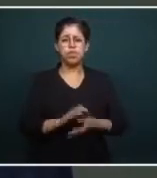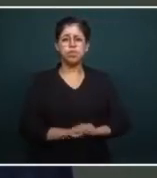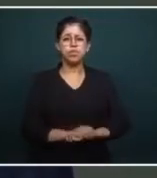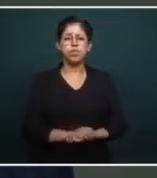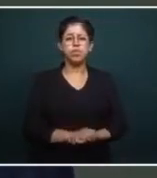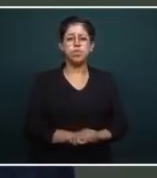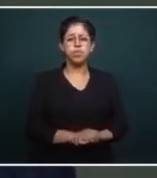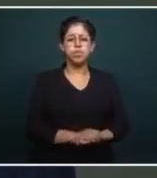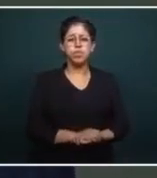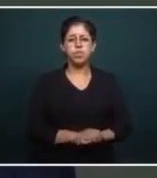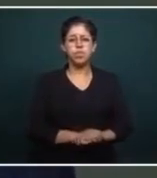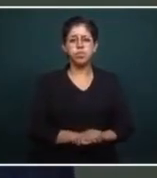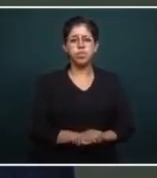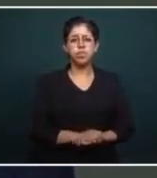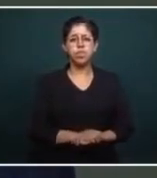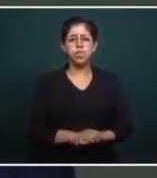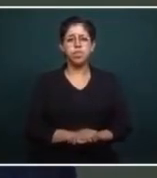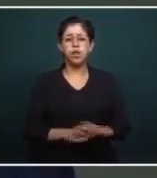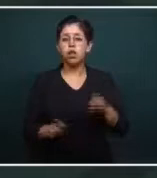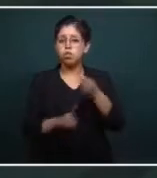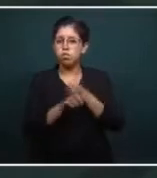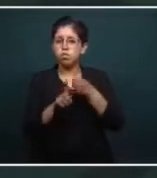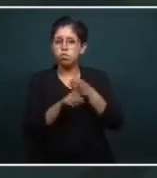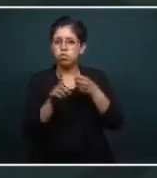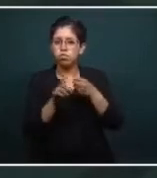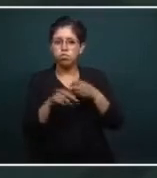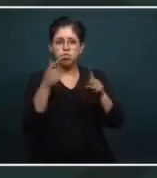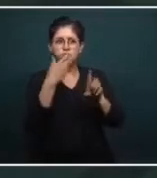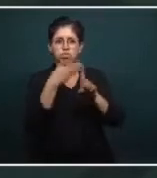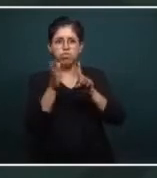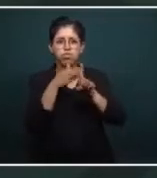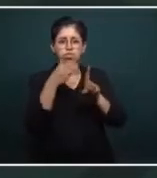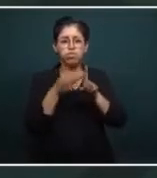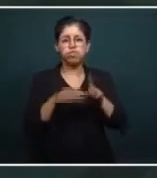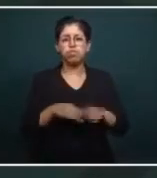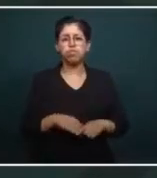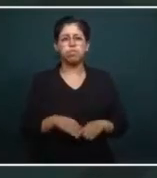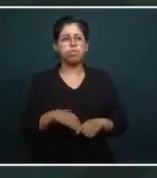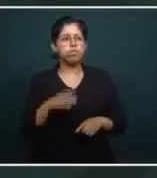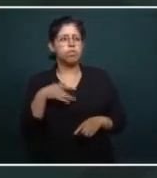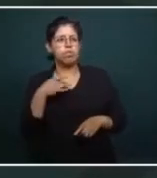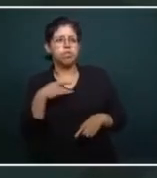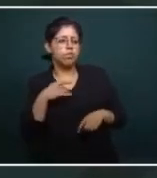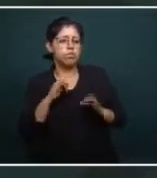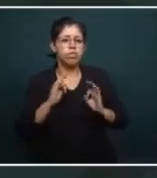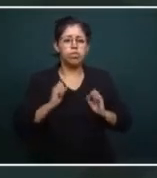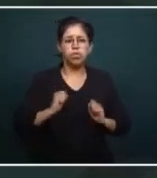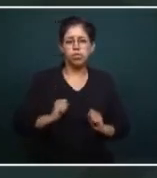citizens, Los problemas de inseguridad the y de problems of violencia. insecurity. No